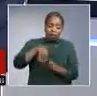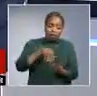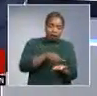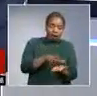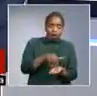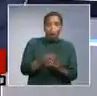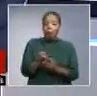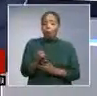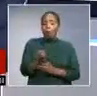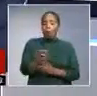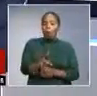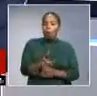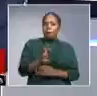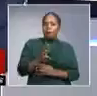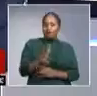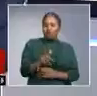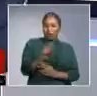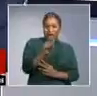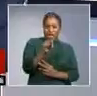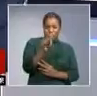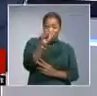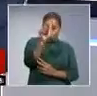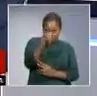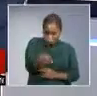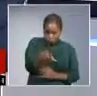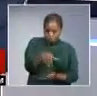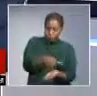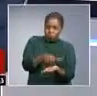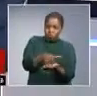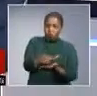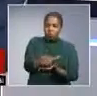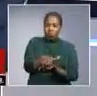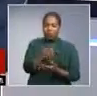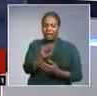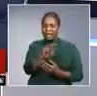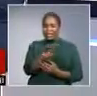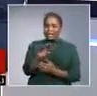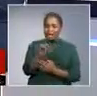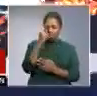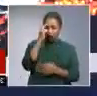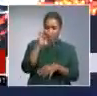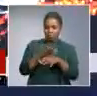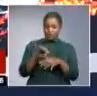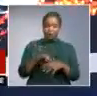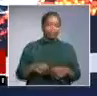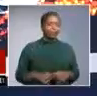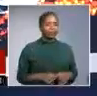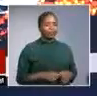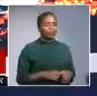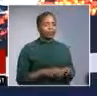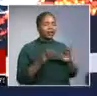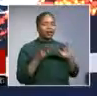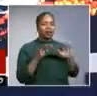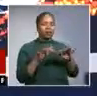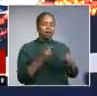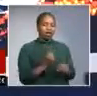it, as Mzimanga says, an ulterior motive, a play for power by the ANC? If it was ever about rooting out corruption,